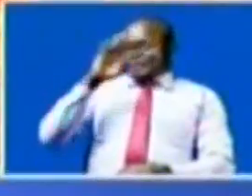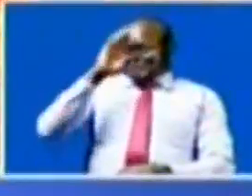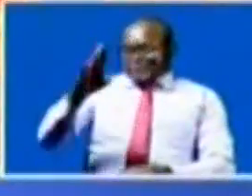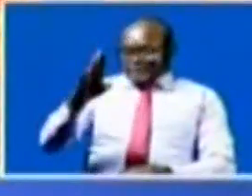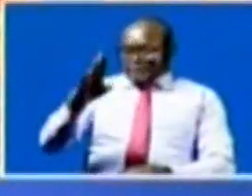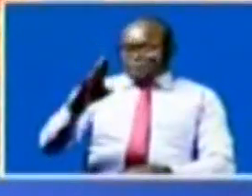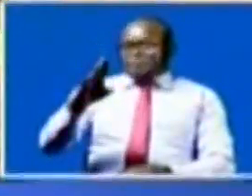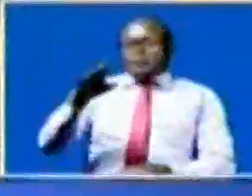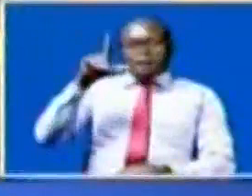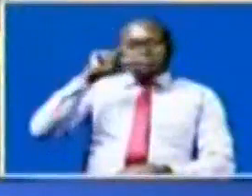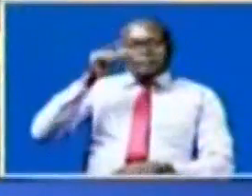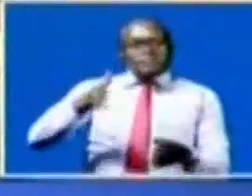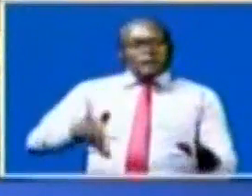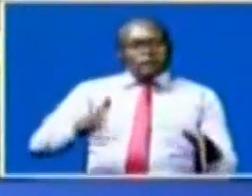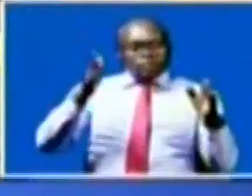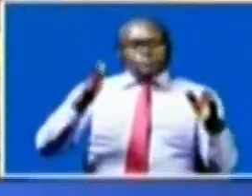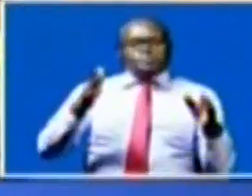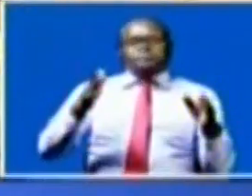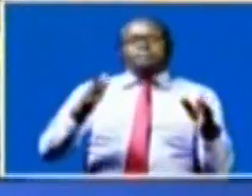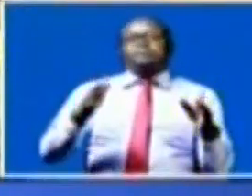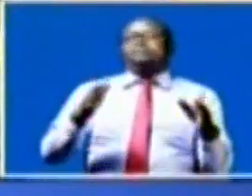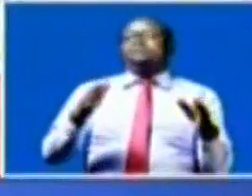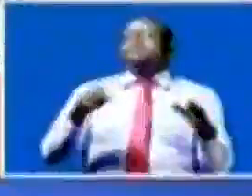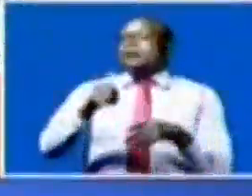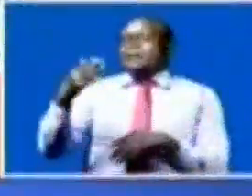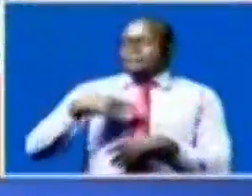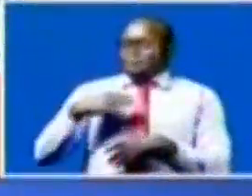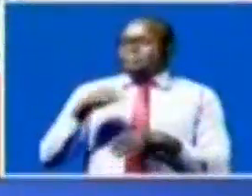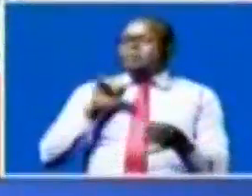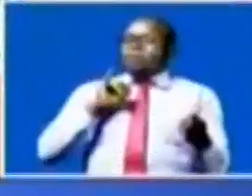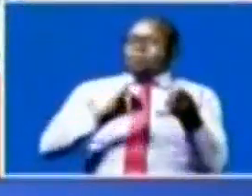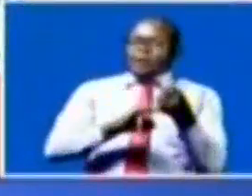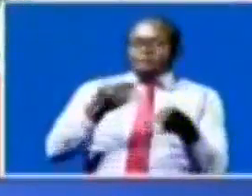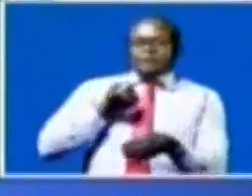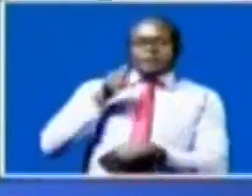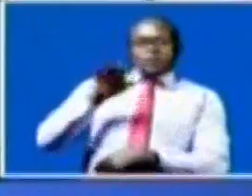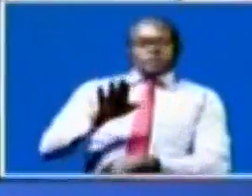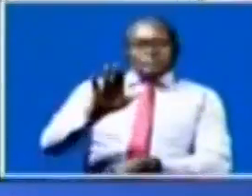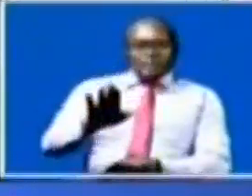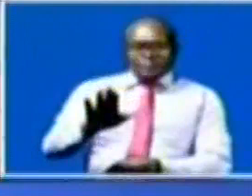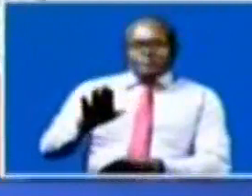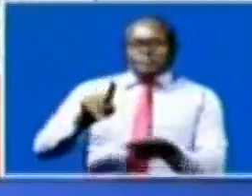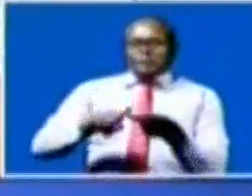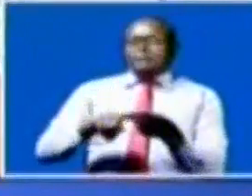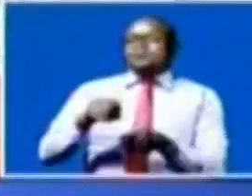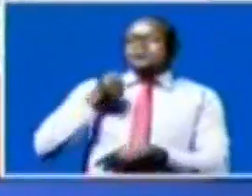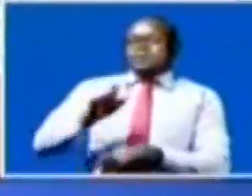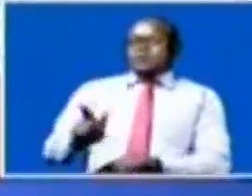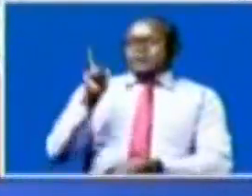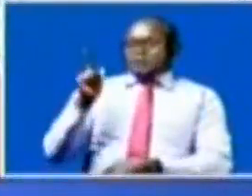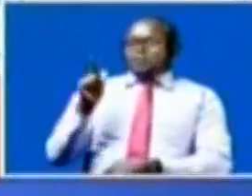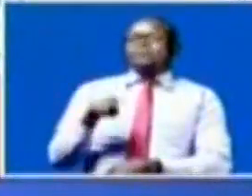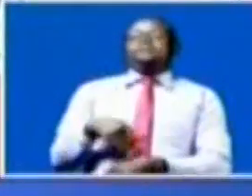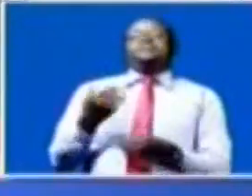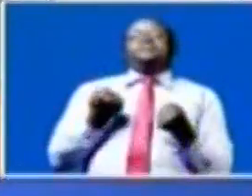along Mombasa Nairobi highway. Others who died in the accident were his wife, daughter, and daughter-in-law. The deceased